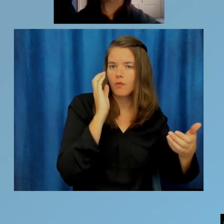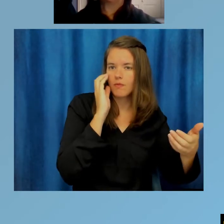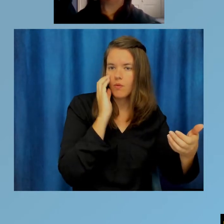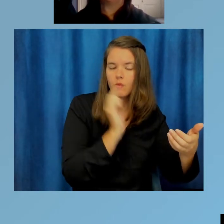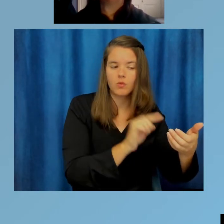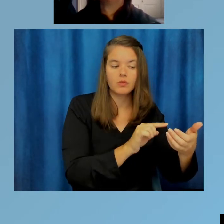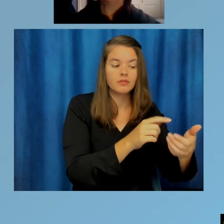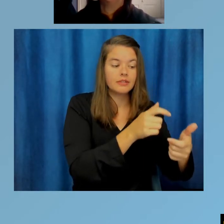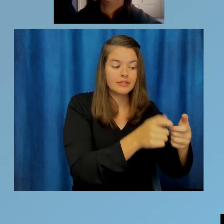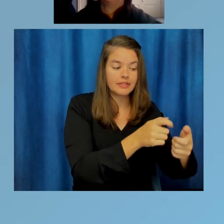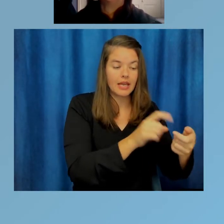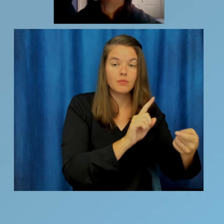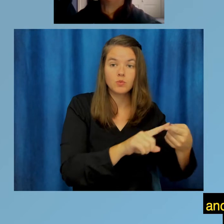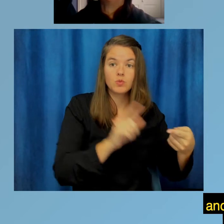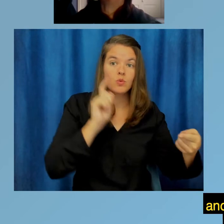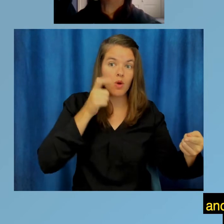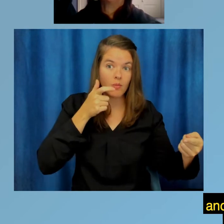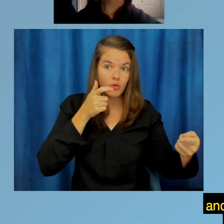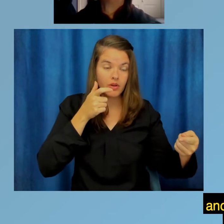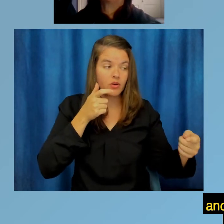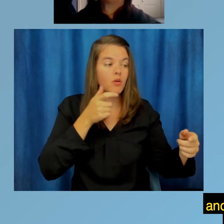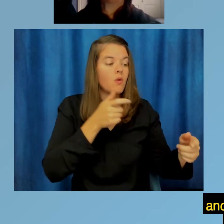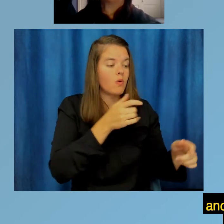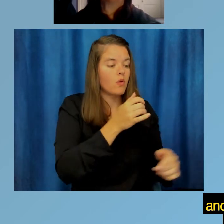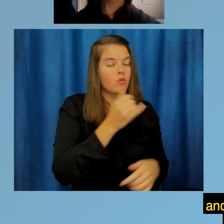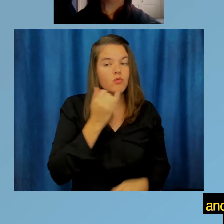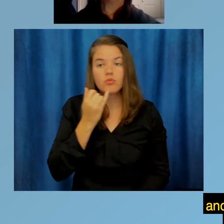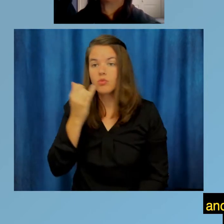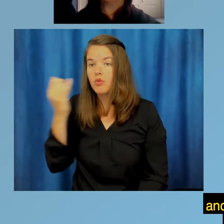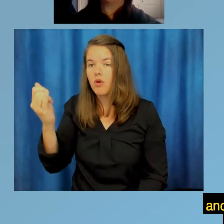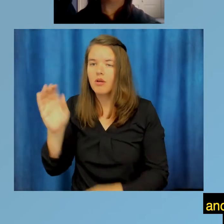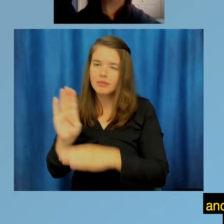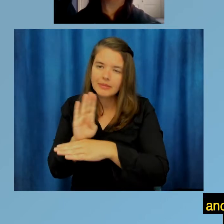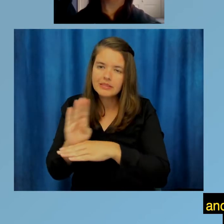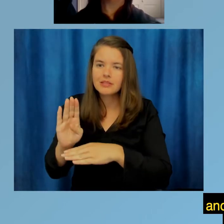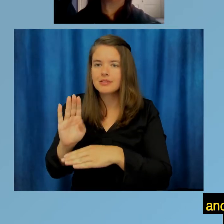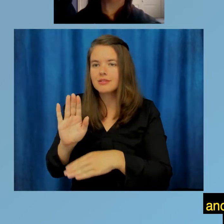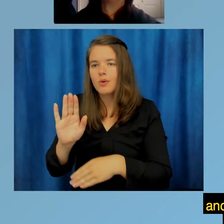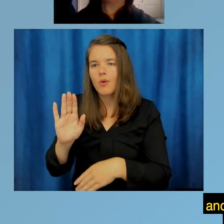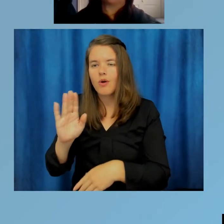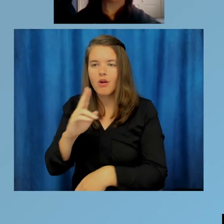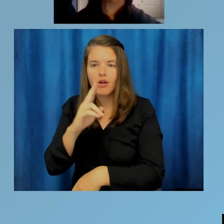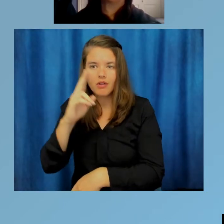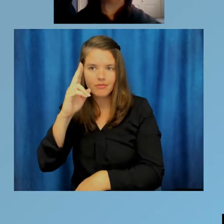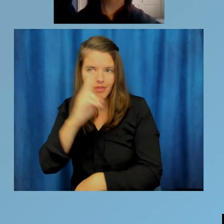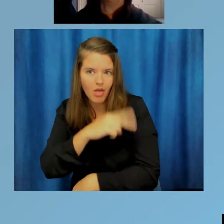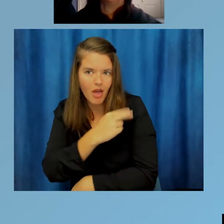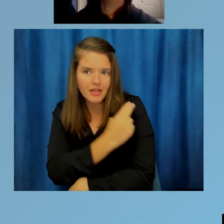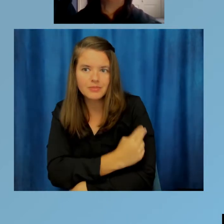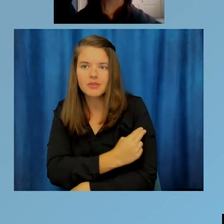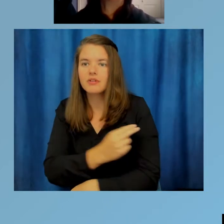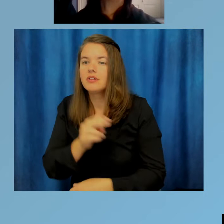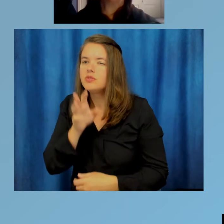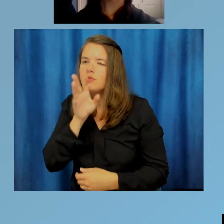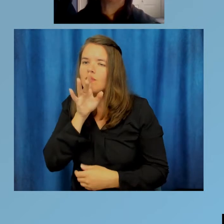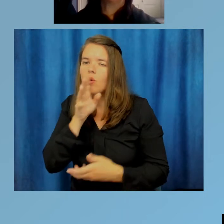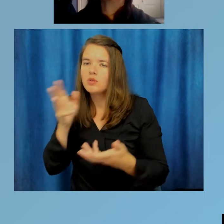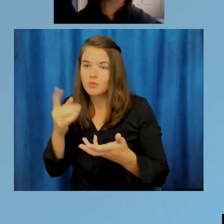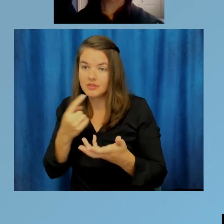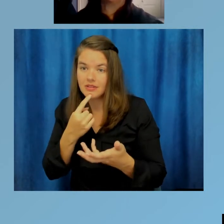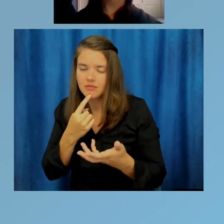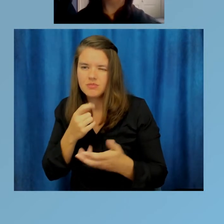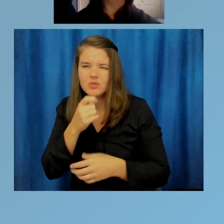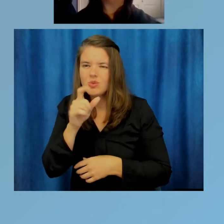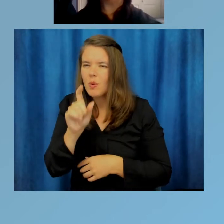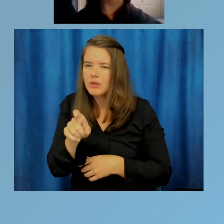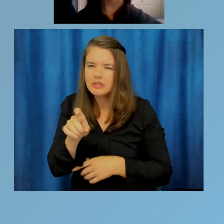hearing onto their telephone, and they would type to an operator who would call the business or your hospital and voice what's being